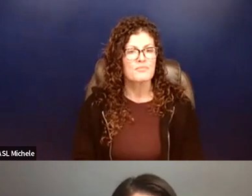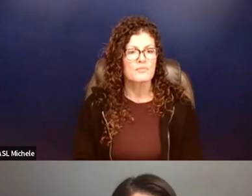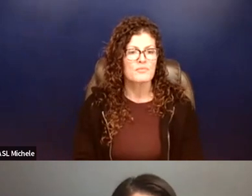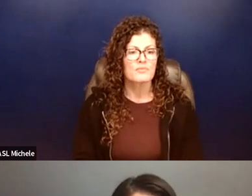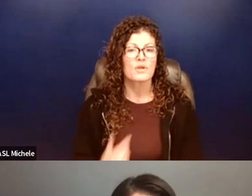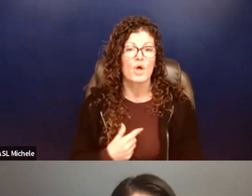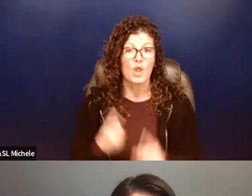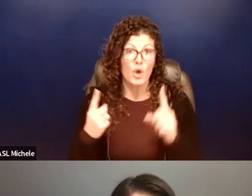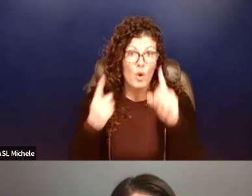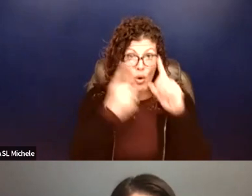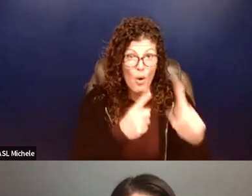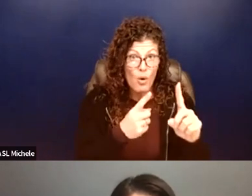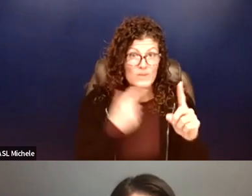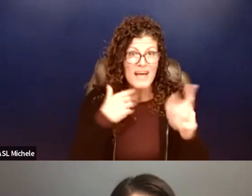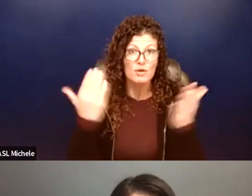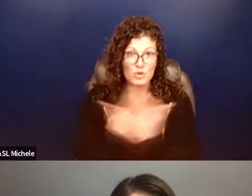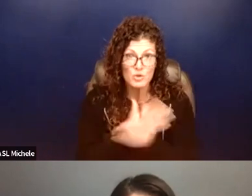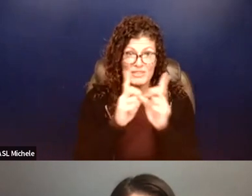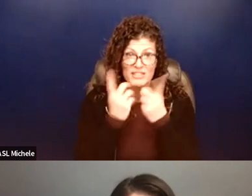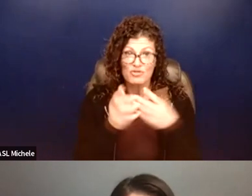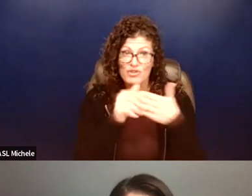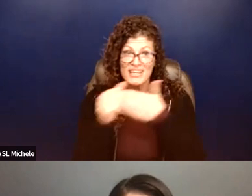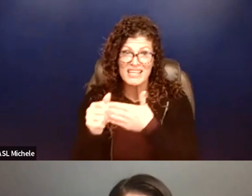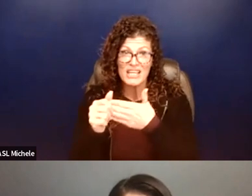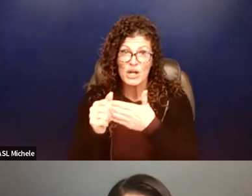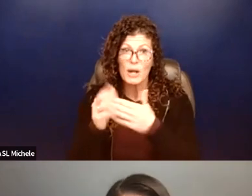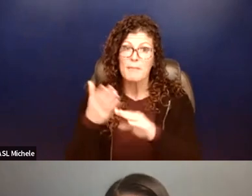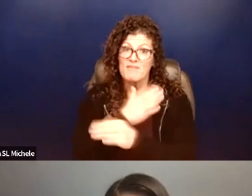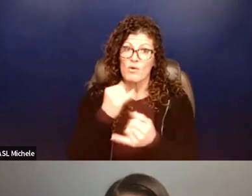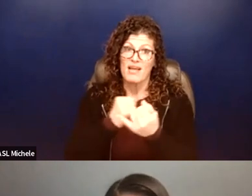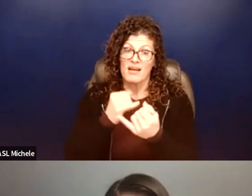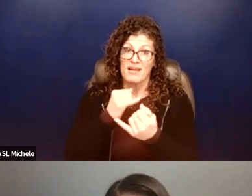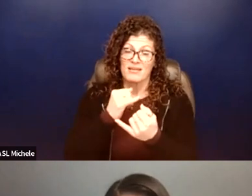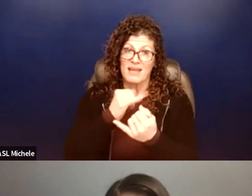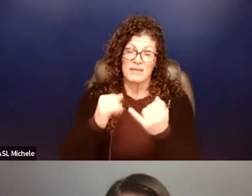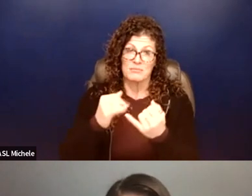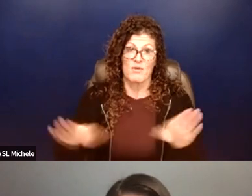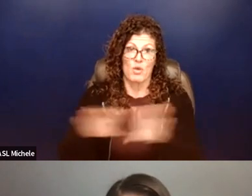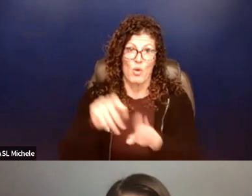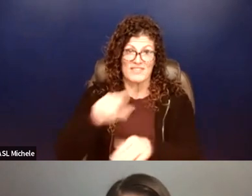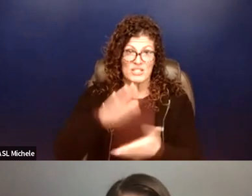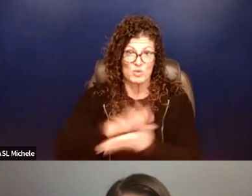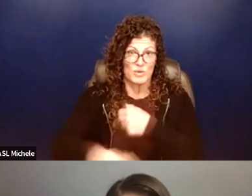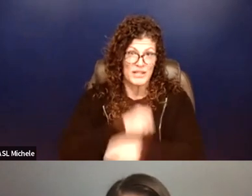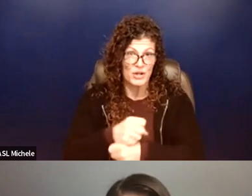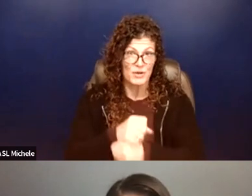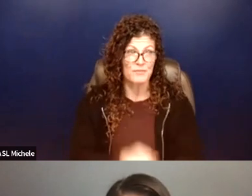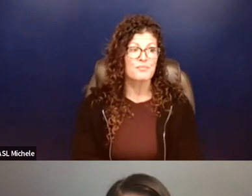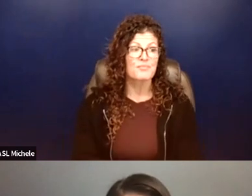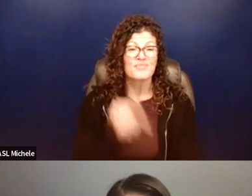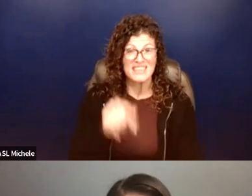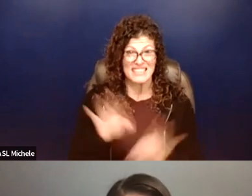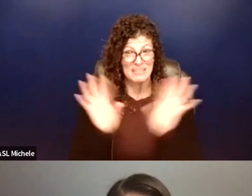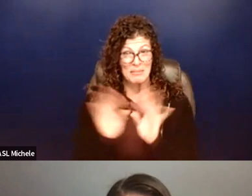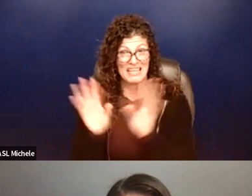here is to have a new district leader in place by the end of the school year. These listening sessions are one of the first steps